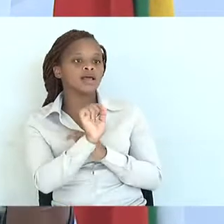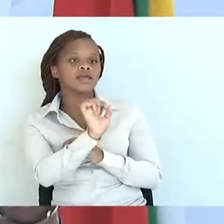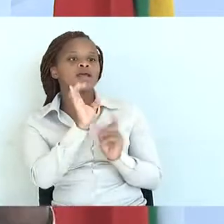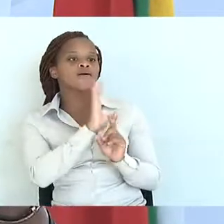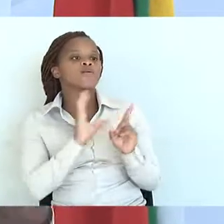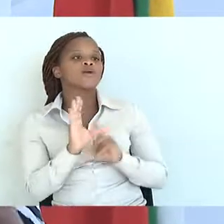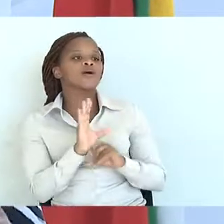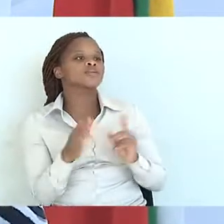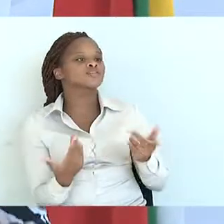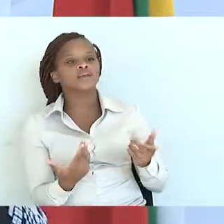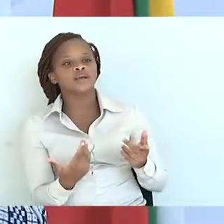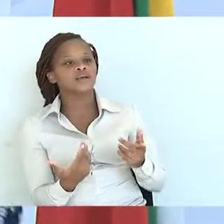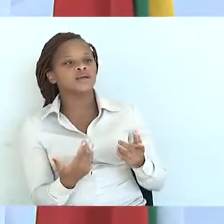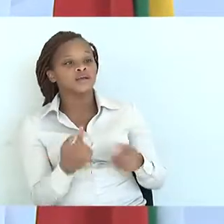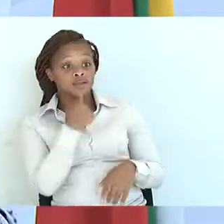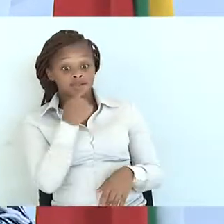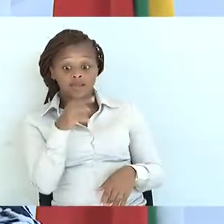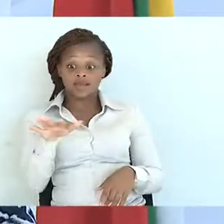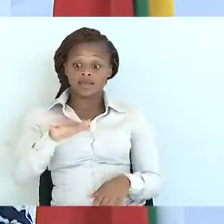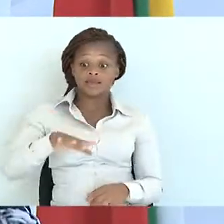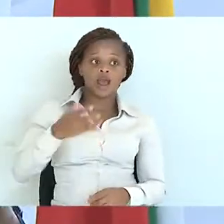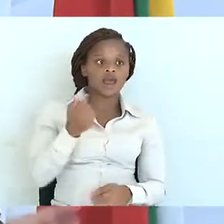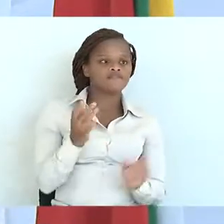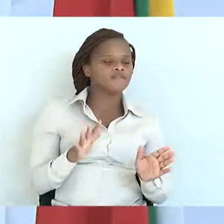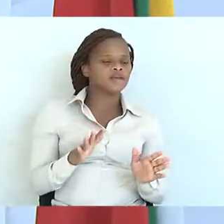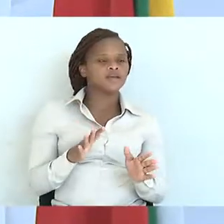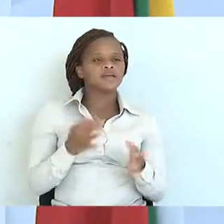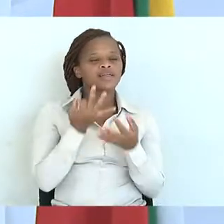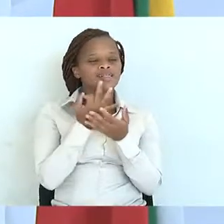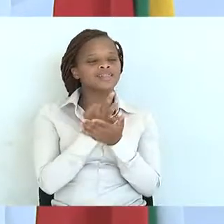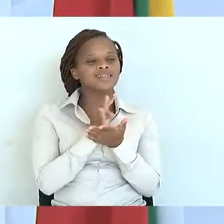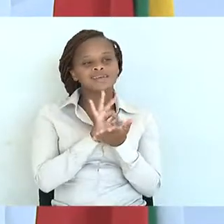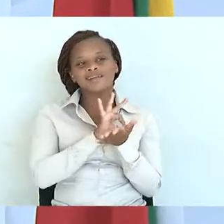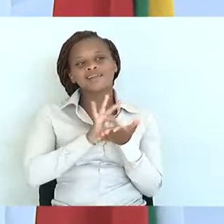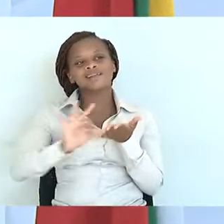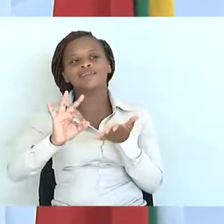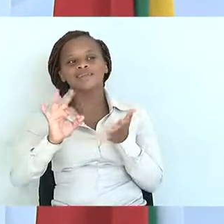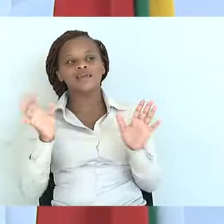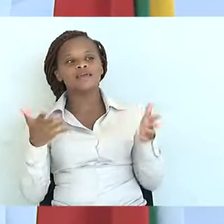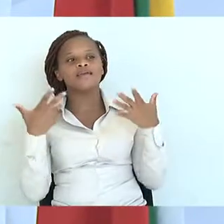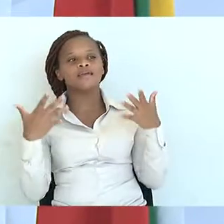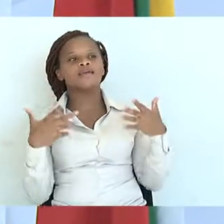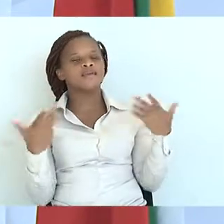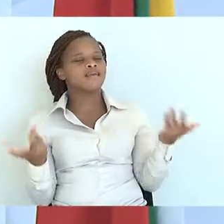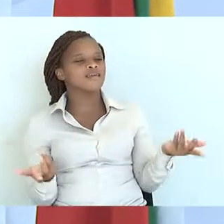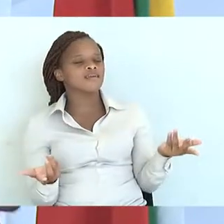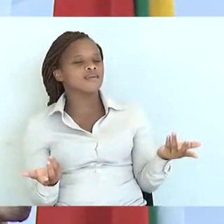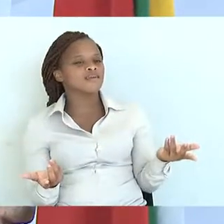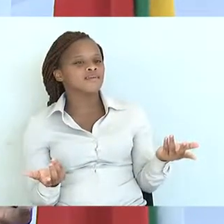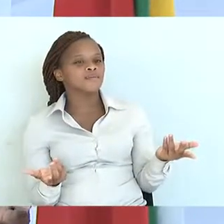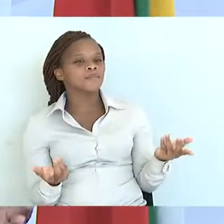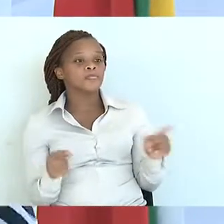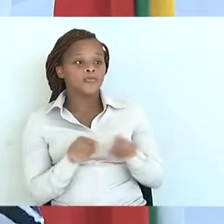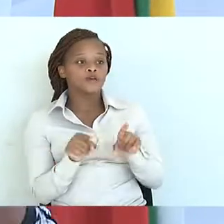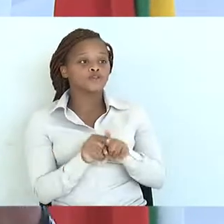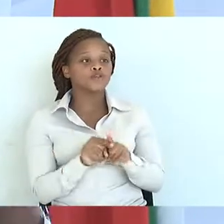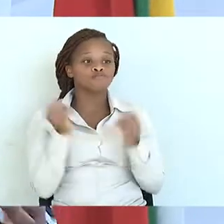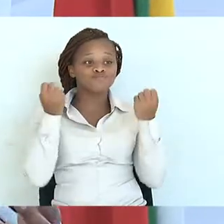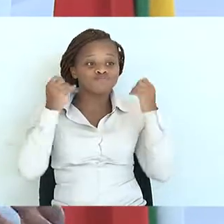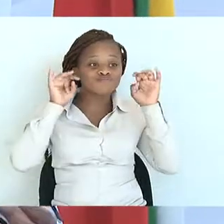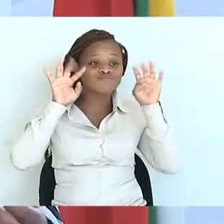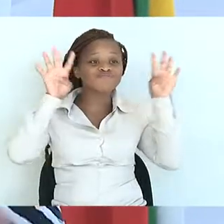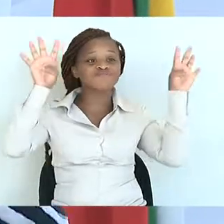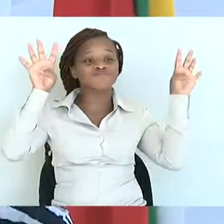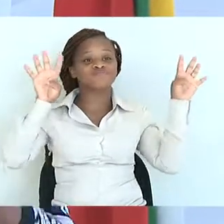athi Gwala in a clean air. Clean air currency. Ungayenza imali out of yona. And then kune creative industry and it. So